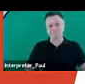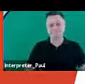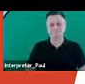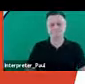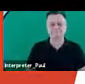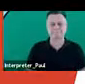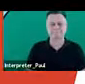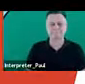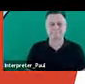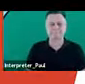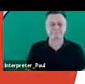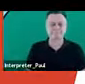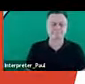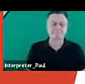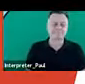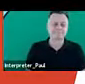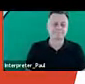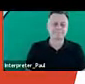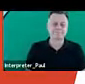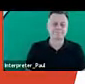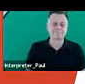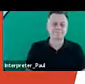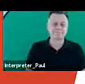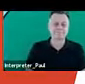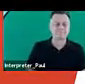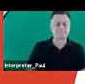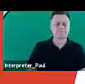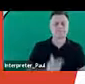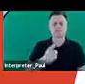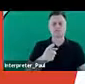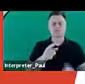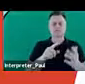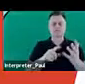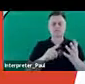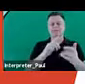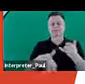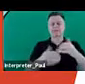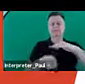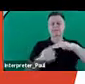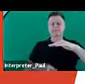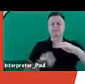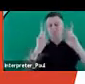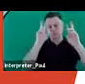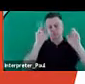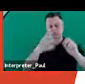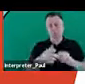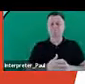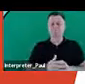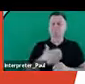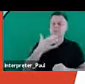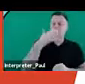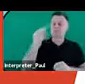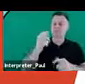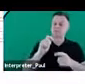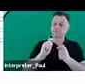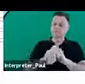And this is about, sorry, the final pillar is not identifying your strengths. We've had that. The final pillar is requesting adjustments